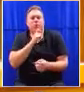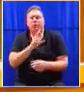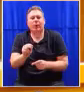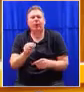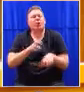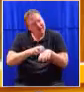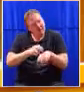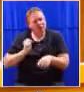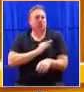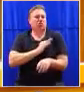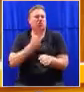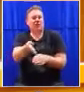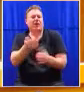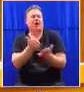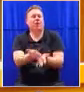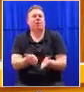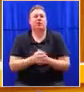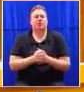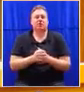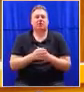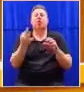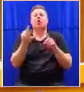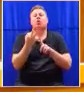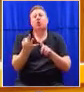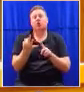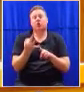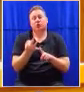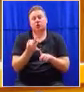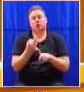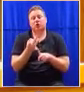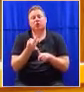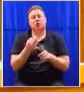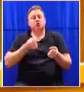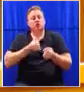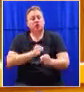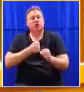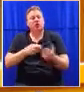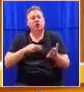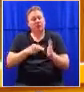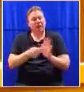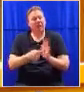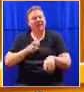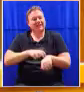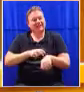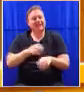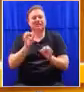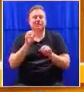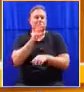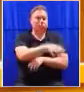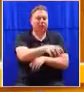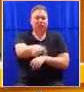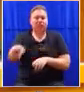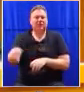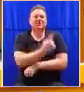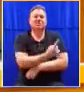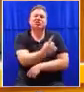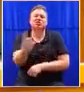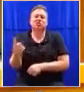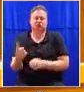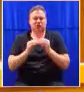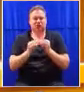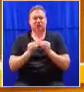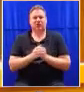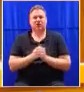is allocated must be accompanied by strong operational plans and strategies per province. It is simply not good enough to wait